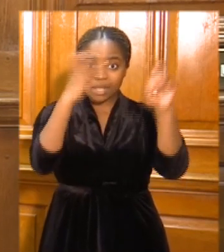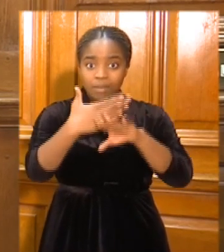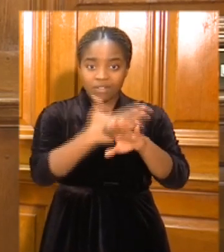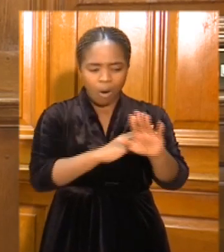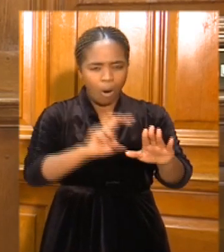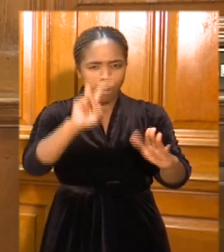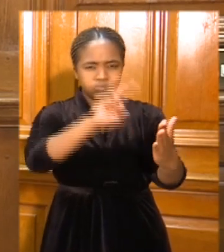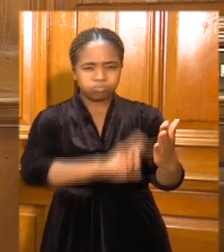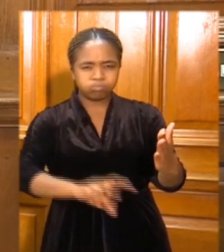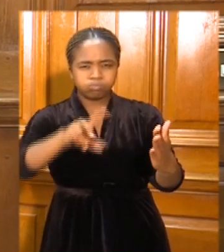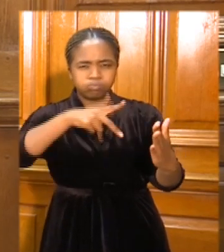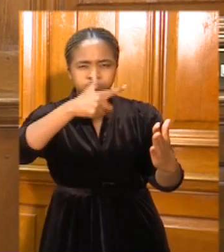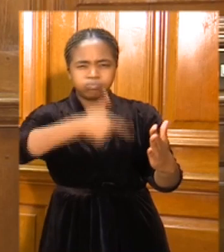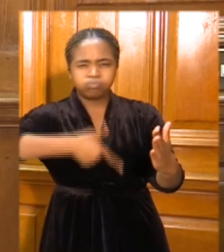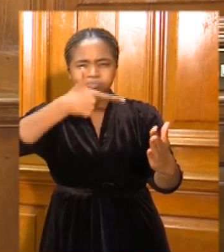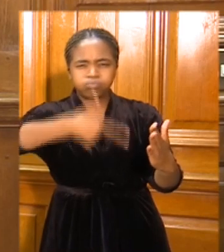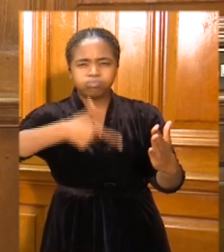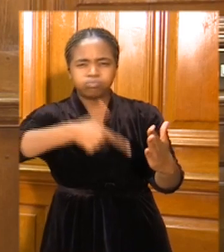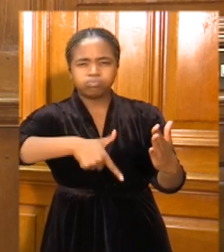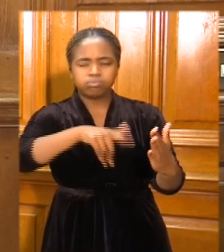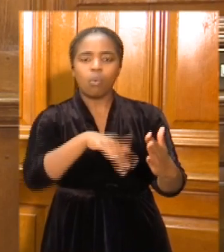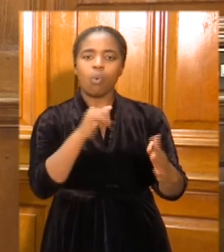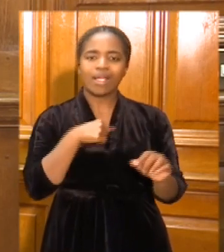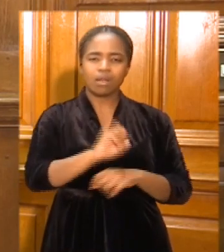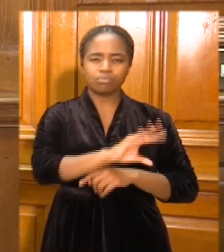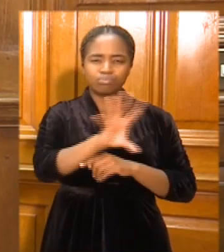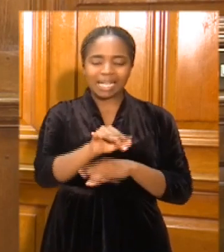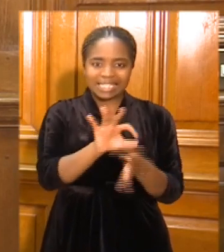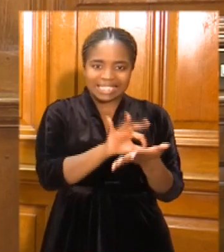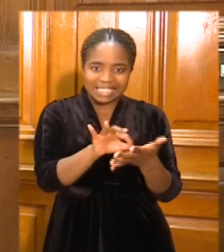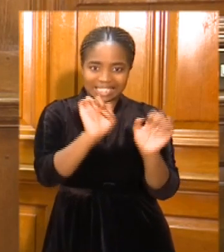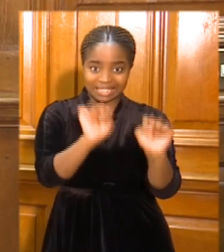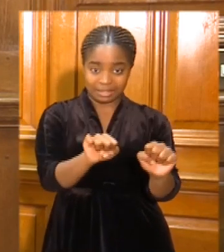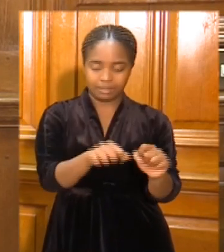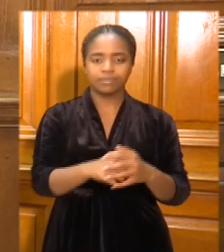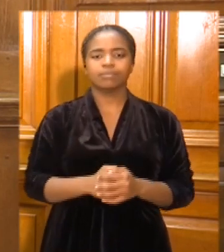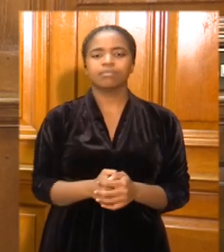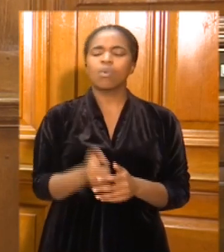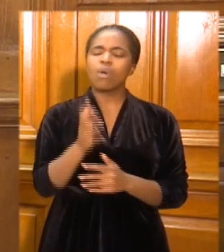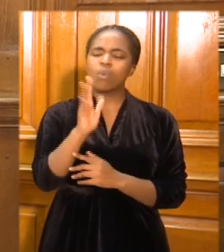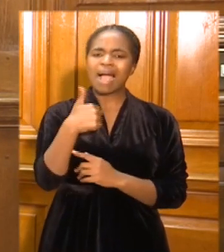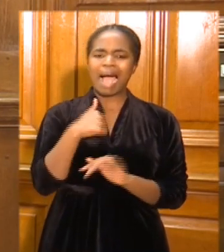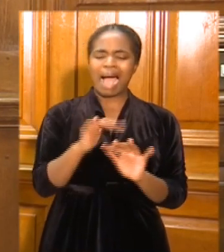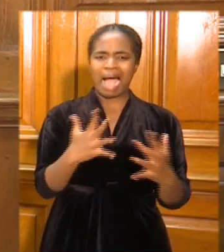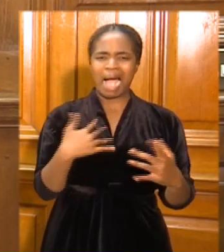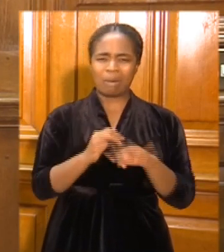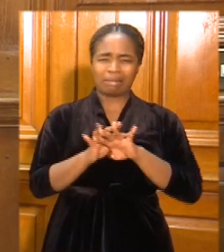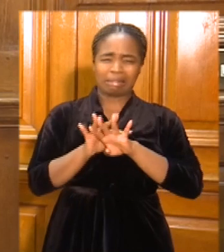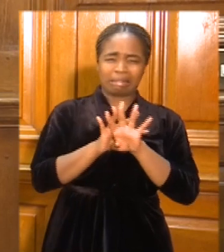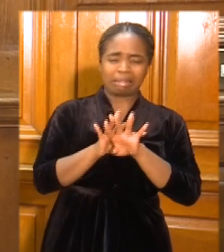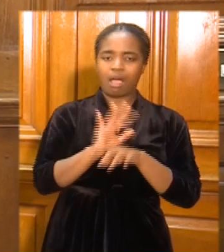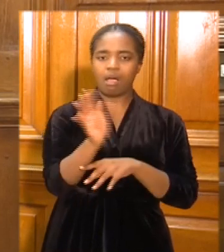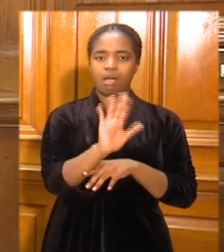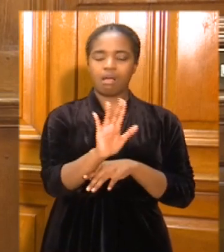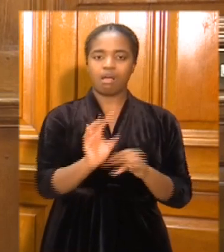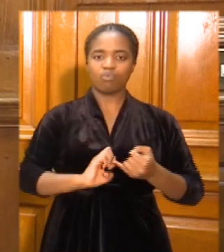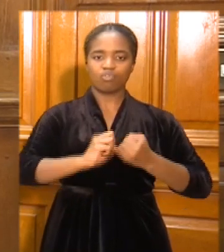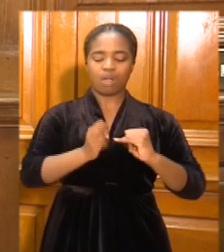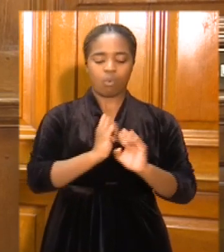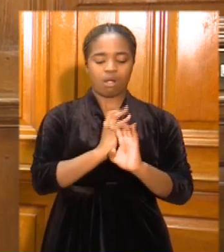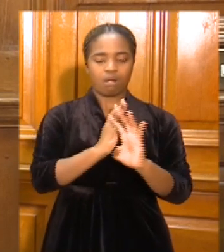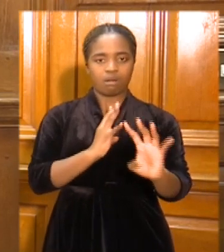are looking at how they can reduce congestion on public transport, including through